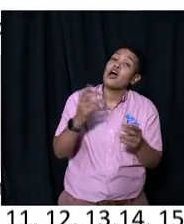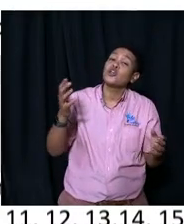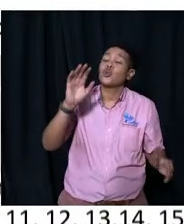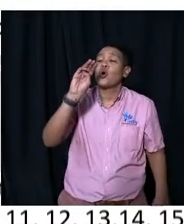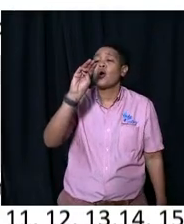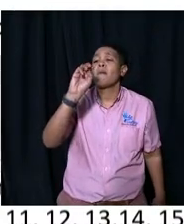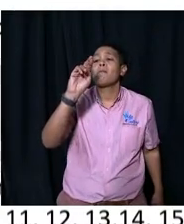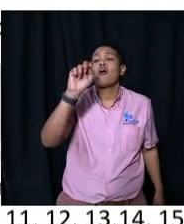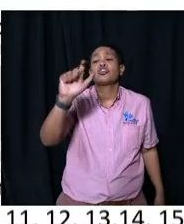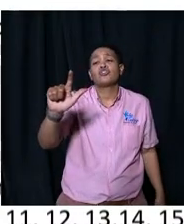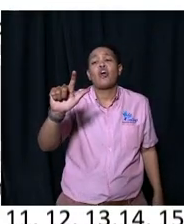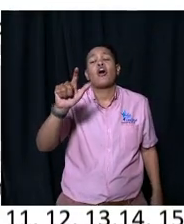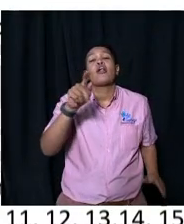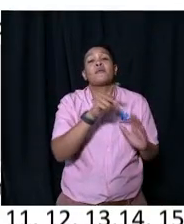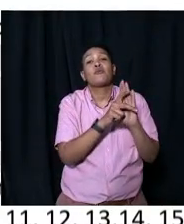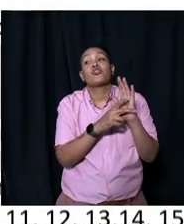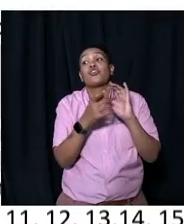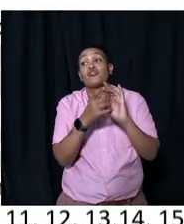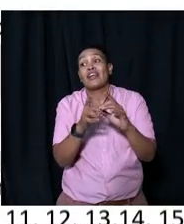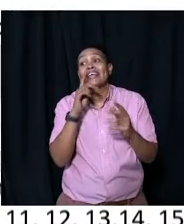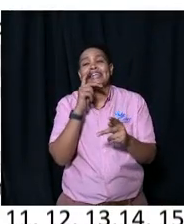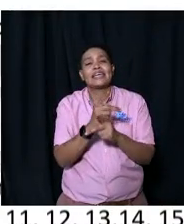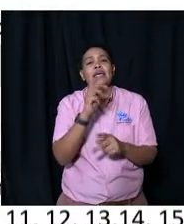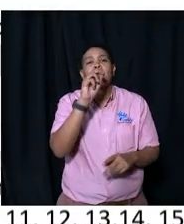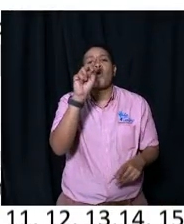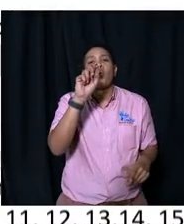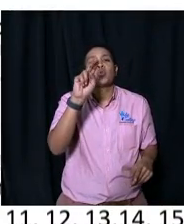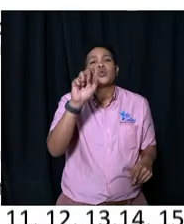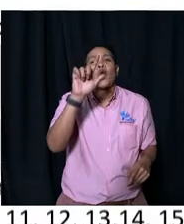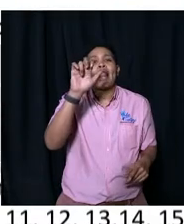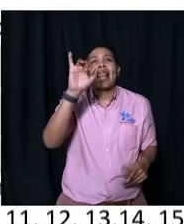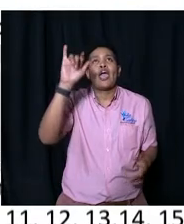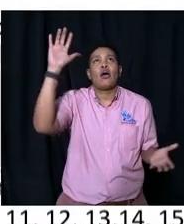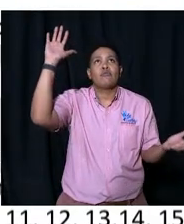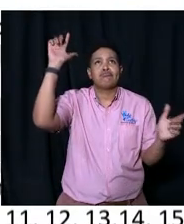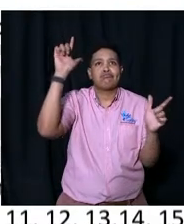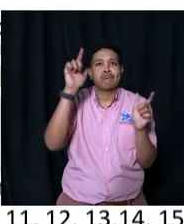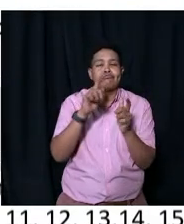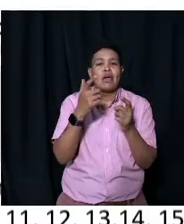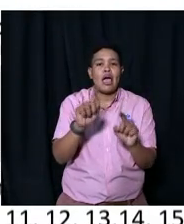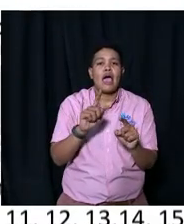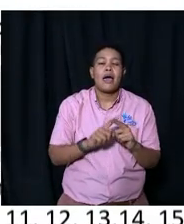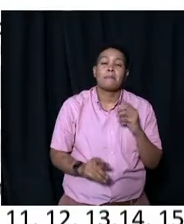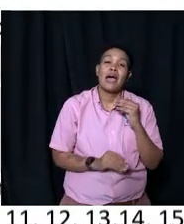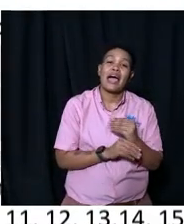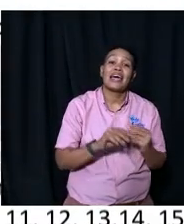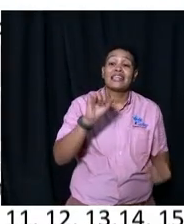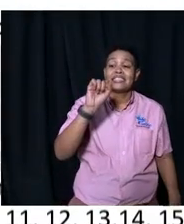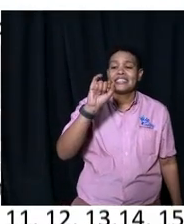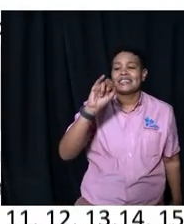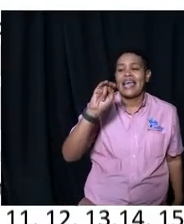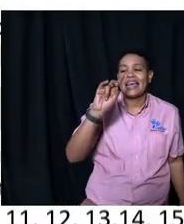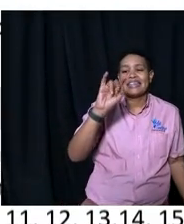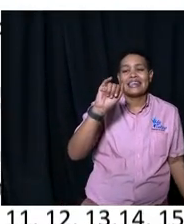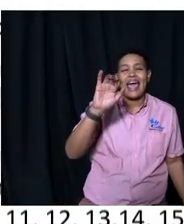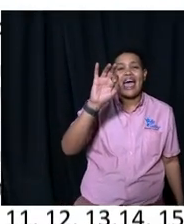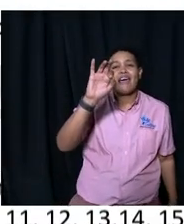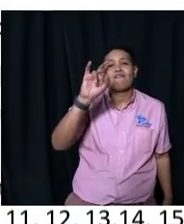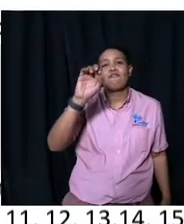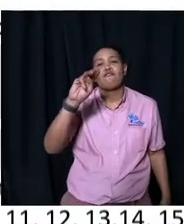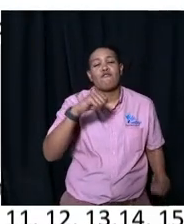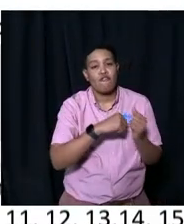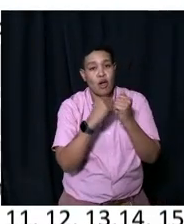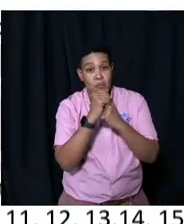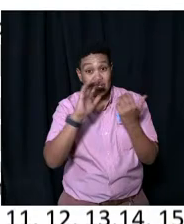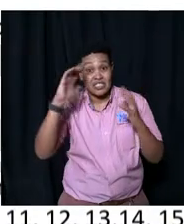Montreal Protocol on substances that deplete the ozone layer. There is also the Sendai Framework for Disaster Risk Reduction,